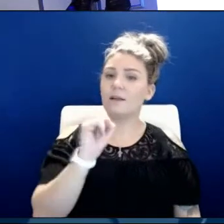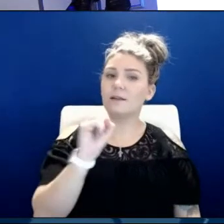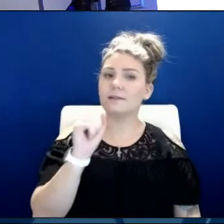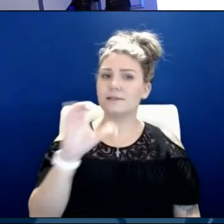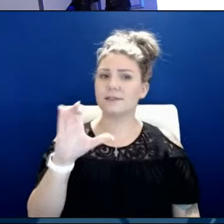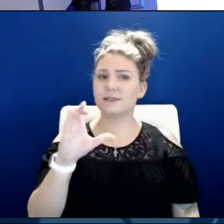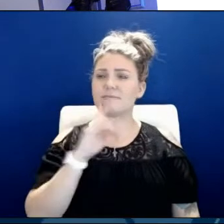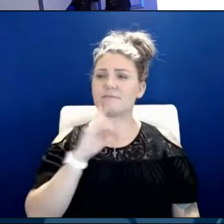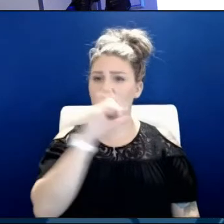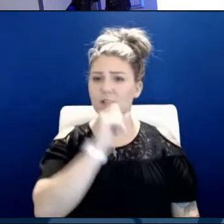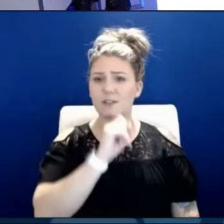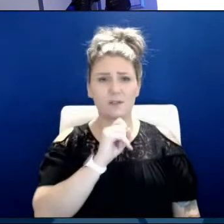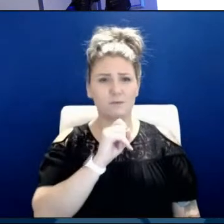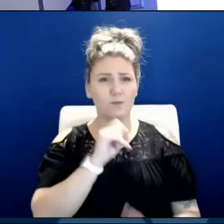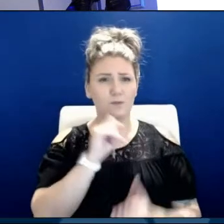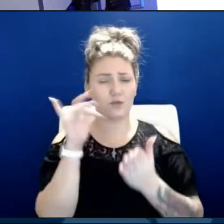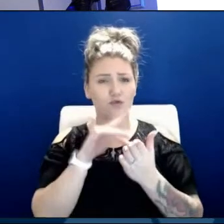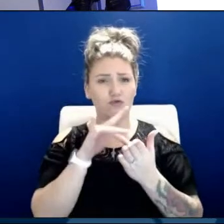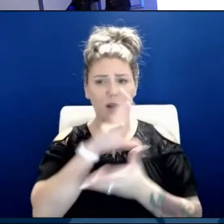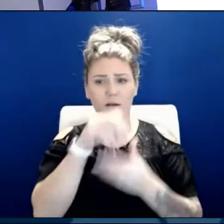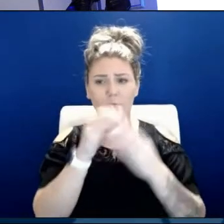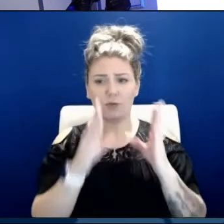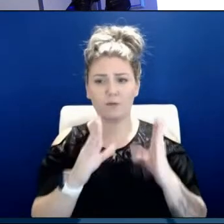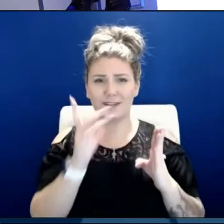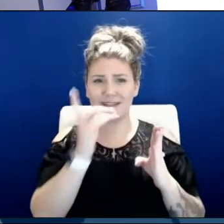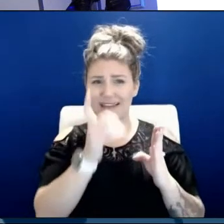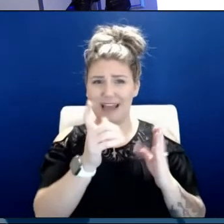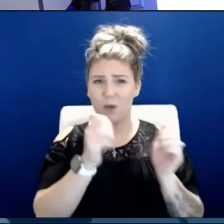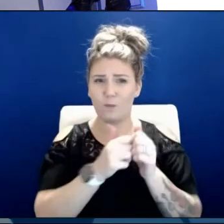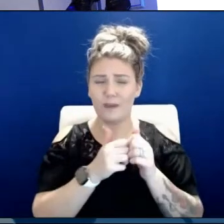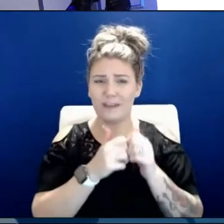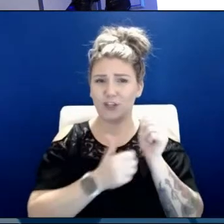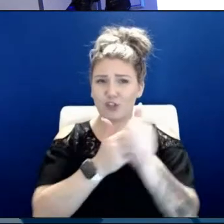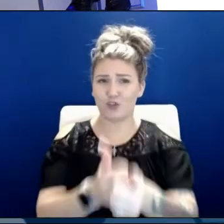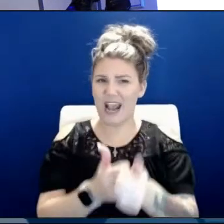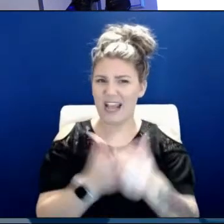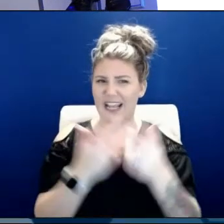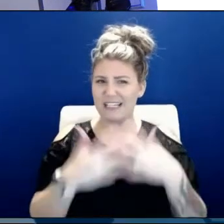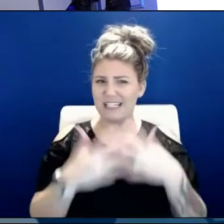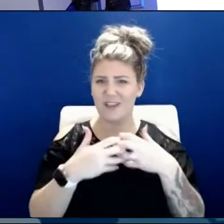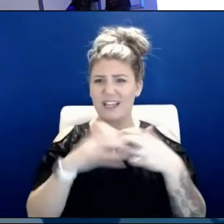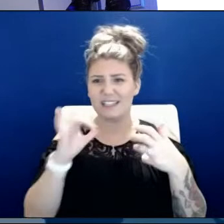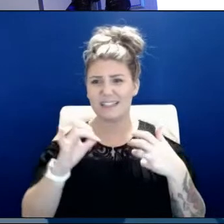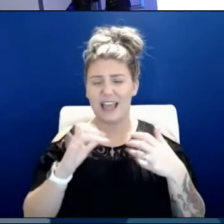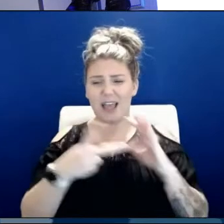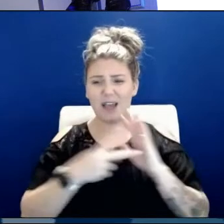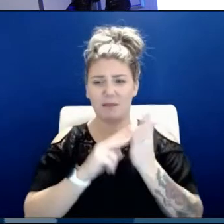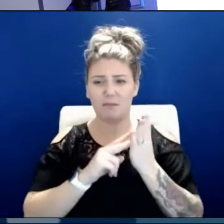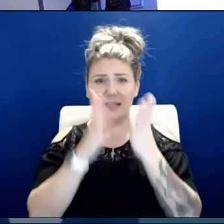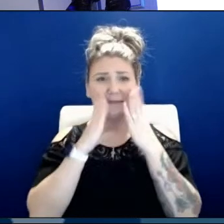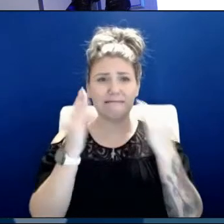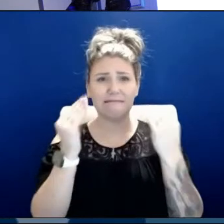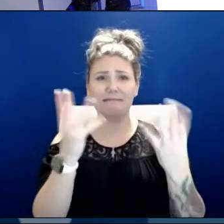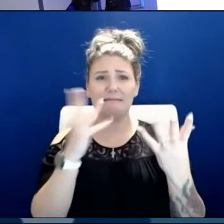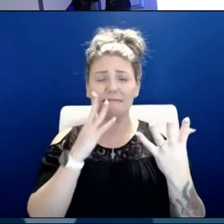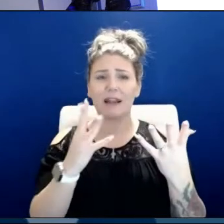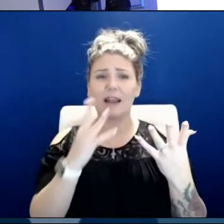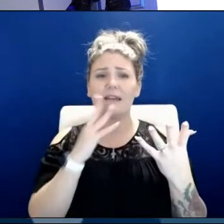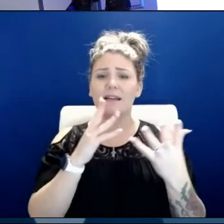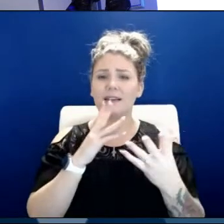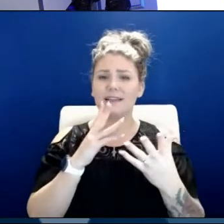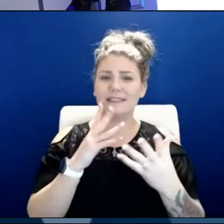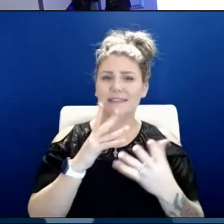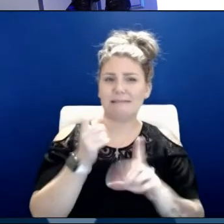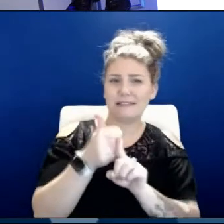trial participants are not fitted with tracking devices. So that means data gathering is relying on self-reporting. Have you ever had